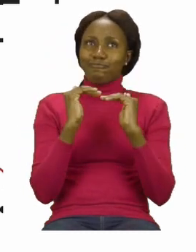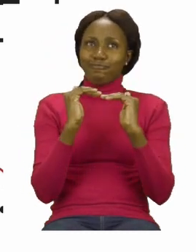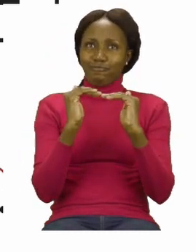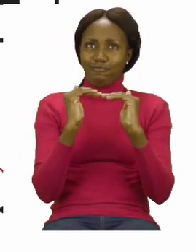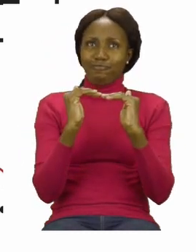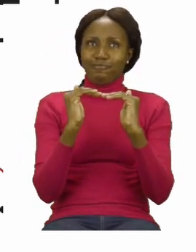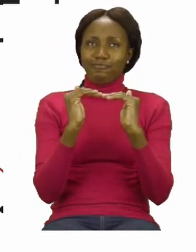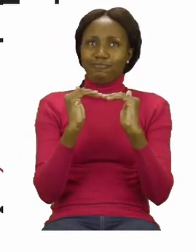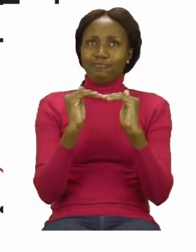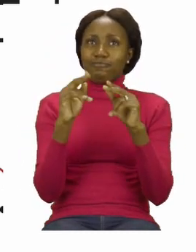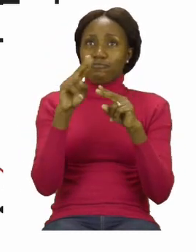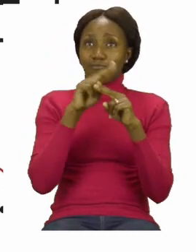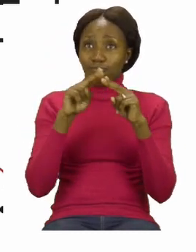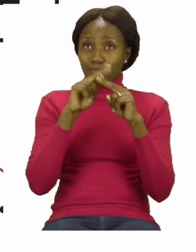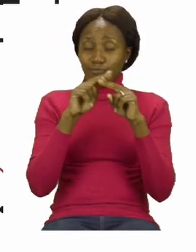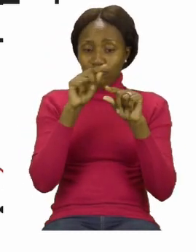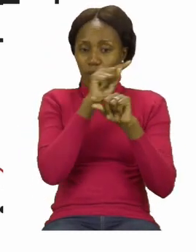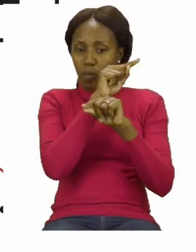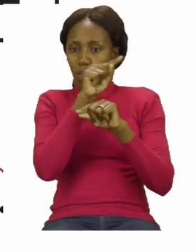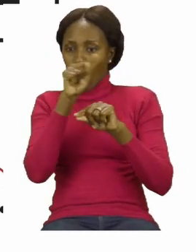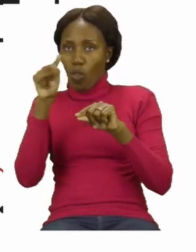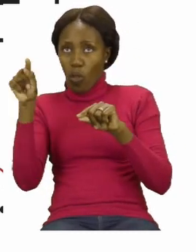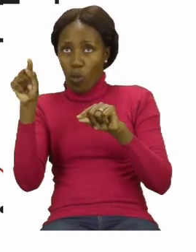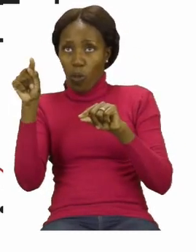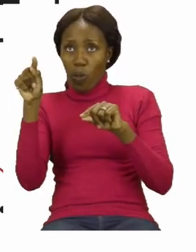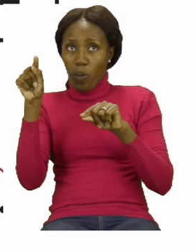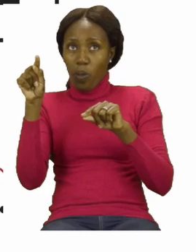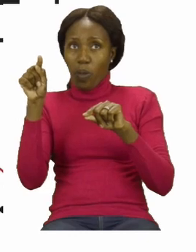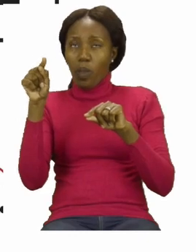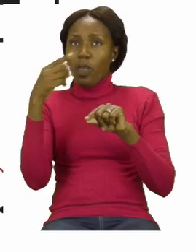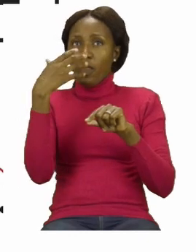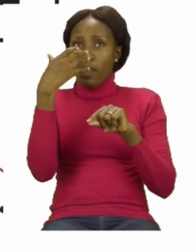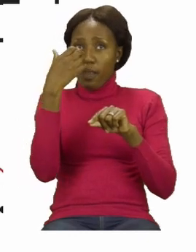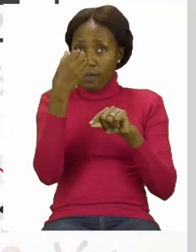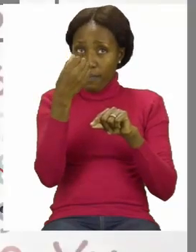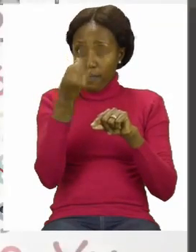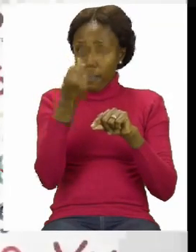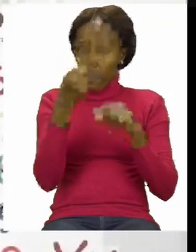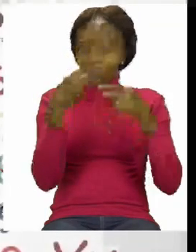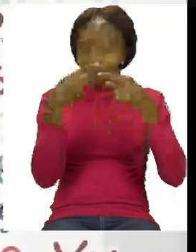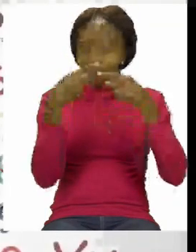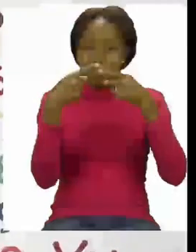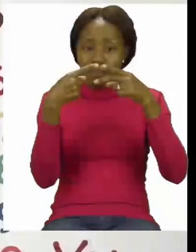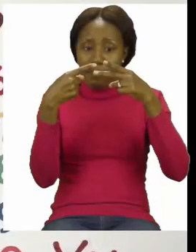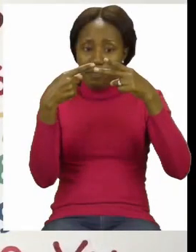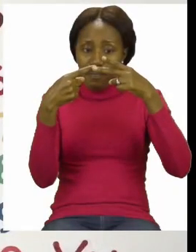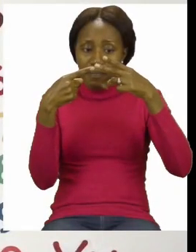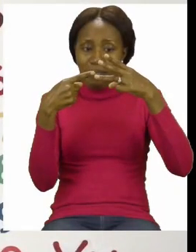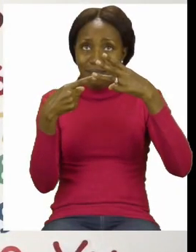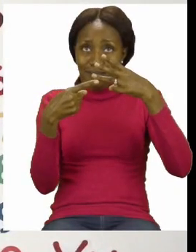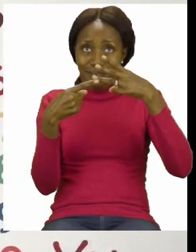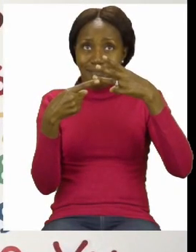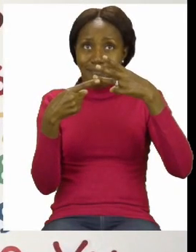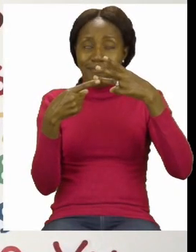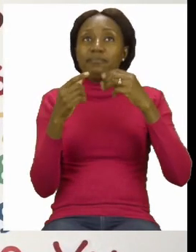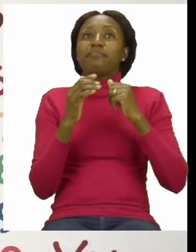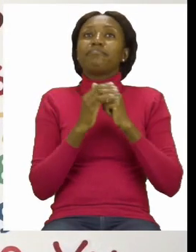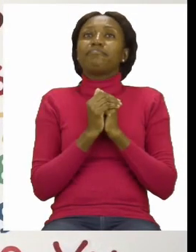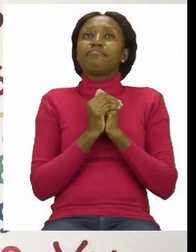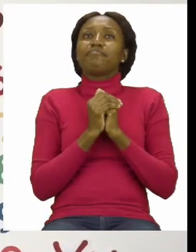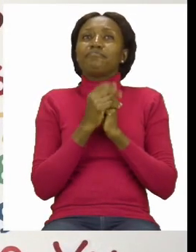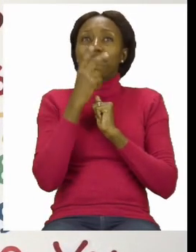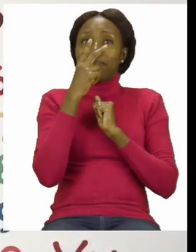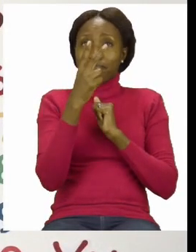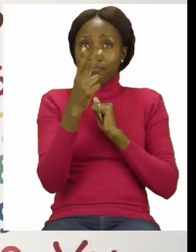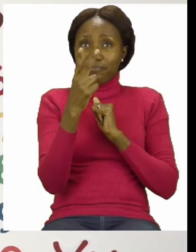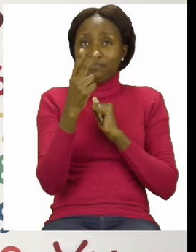going to be using a number line to help us. I have the next 2 on the board, so let's take a look. Now I have my